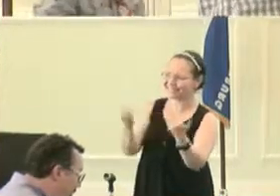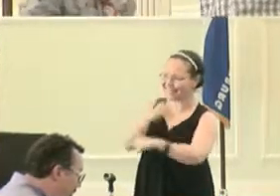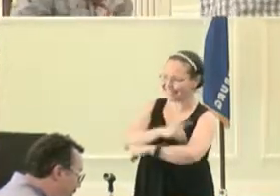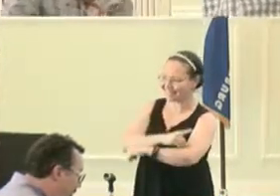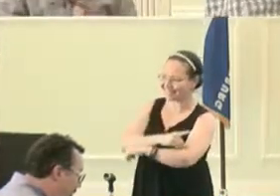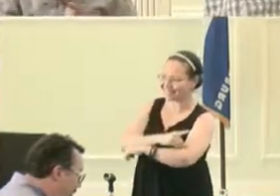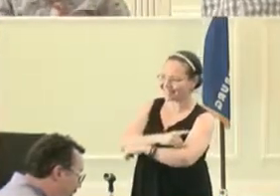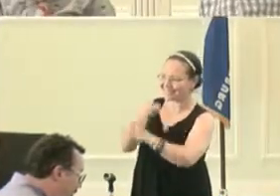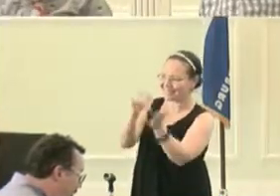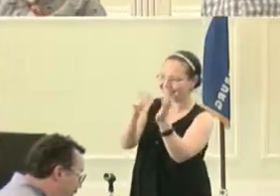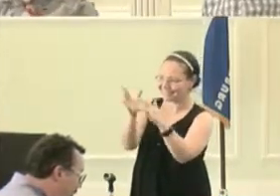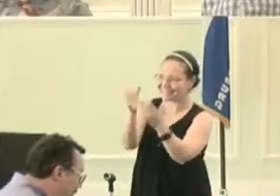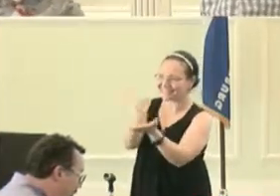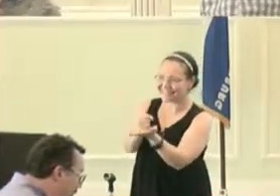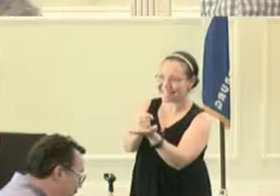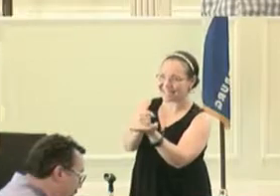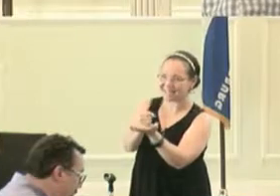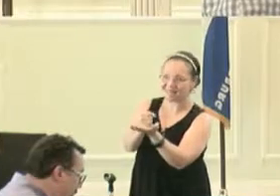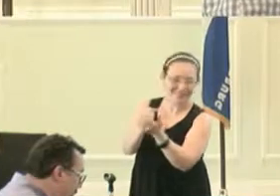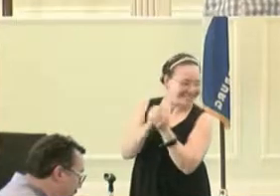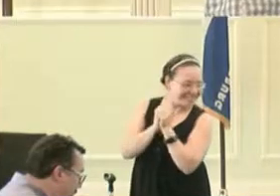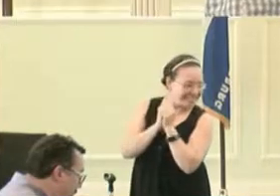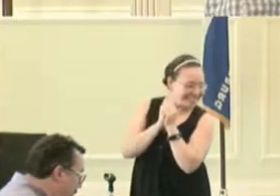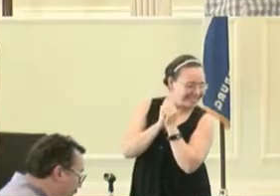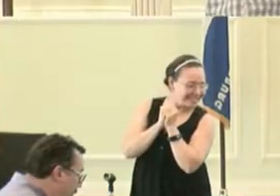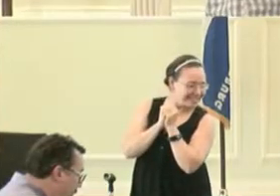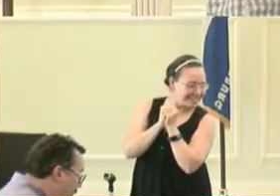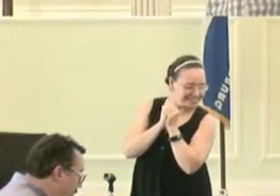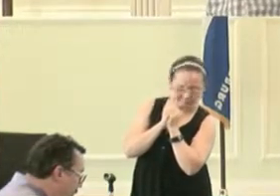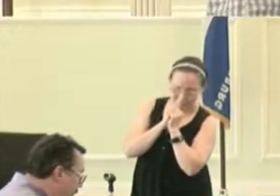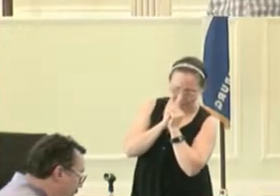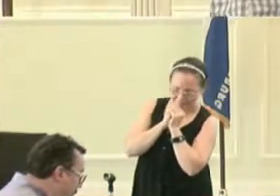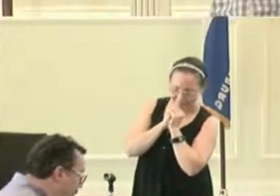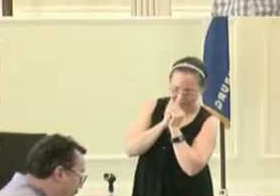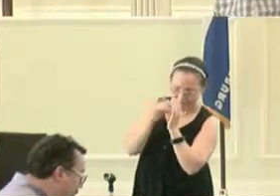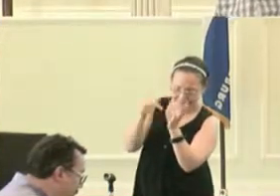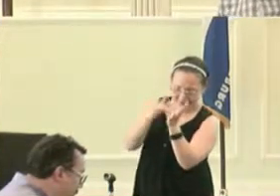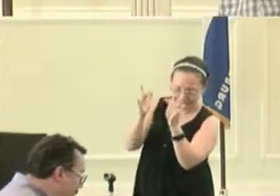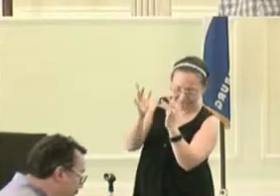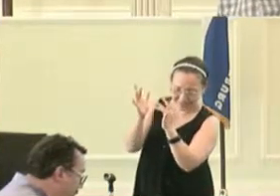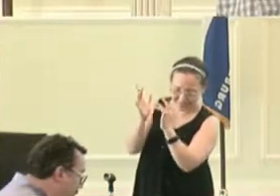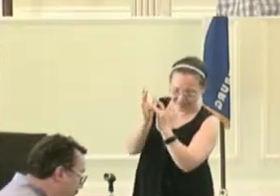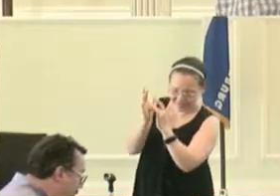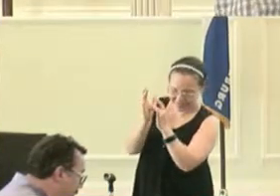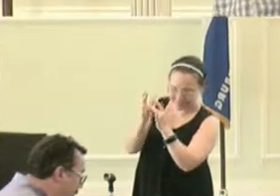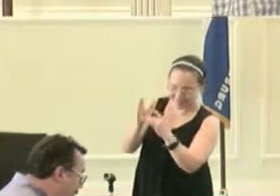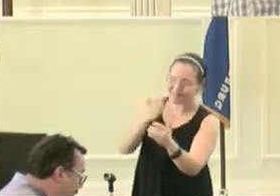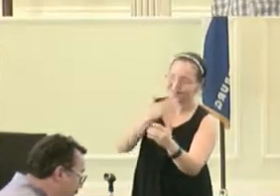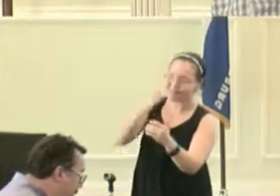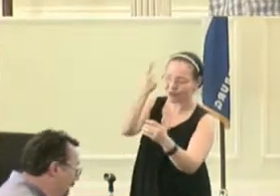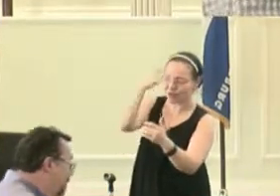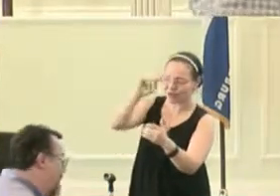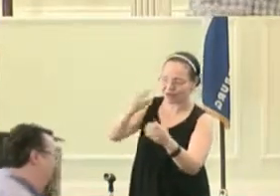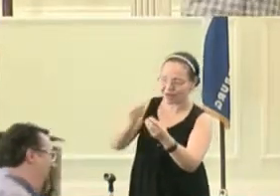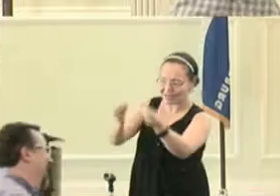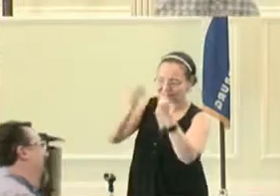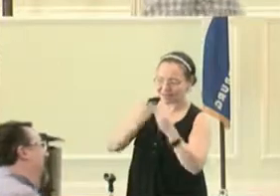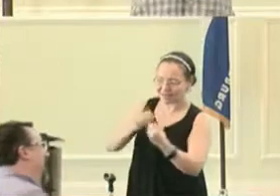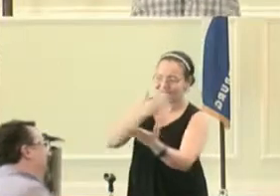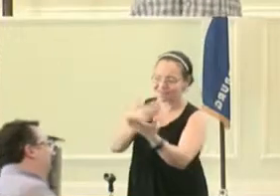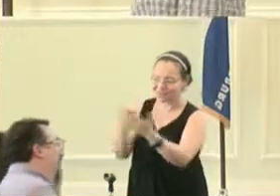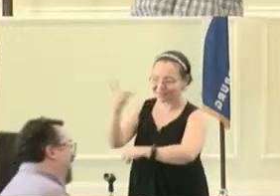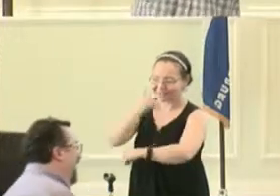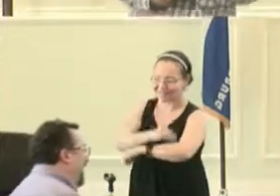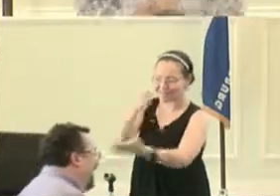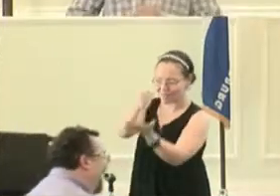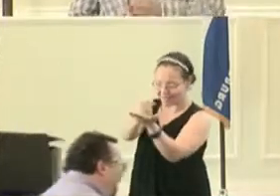Dear Jesus, have a safe good, and help God have a great day. Amen. Amen.